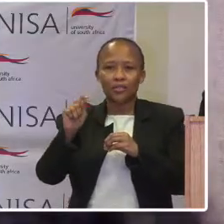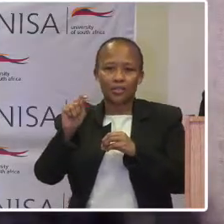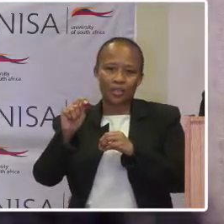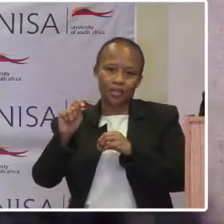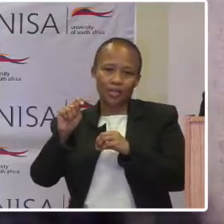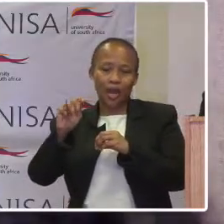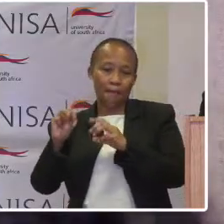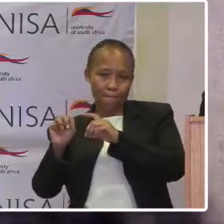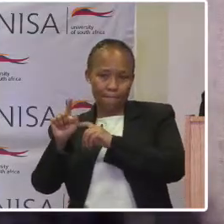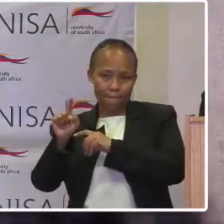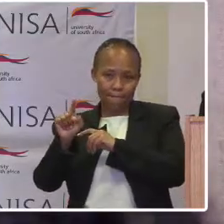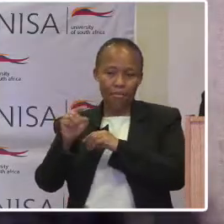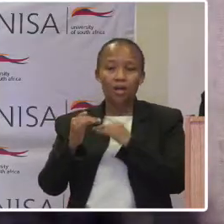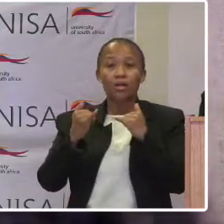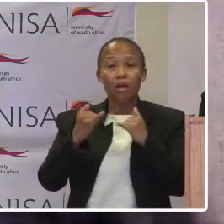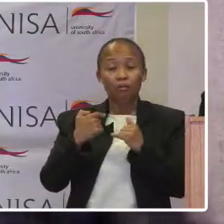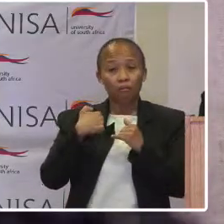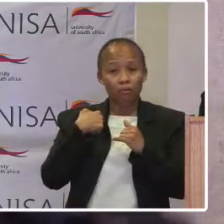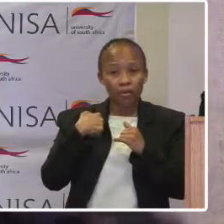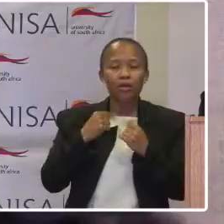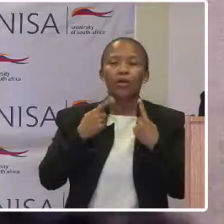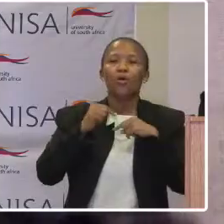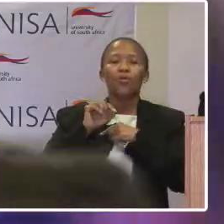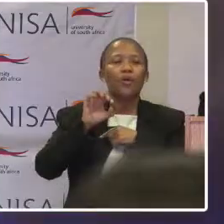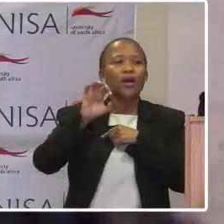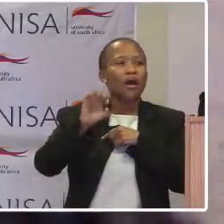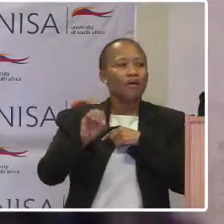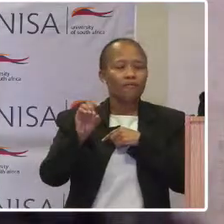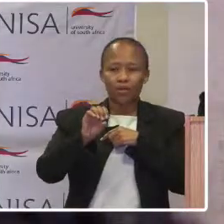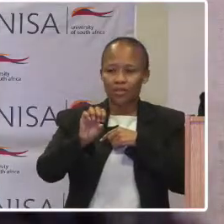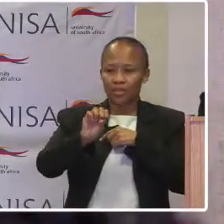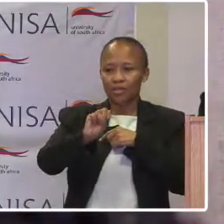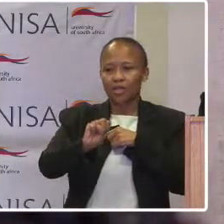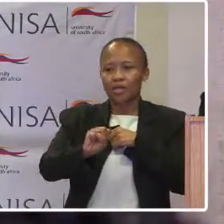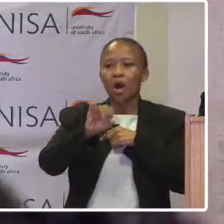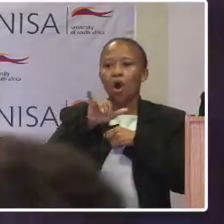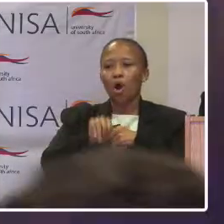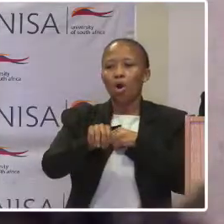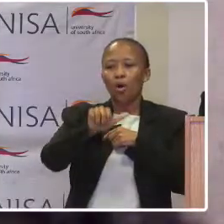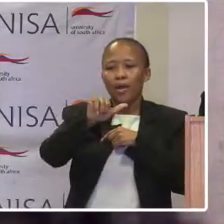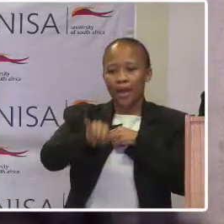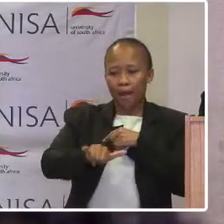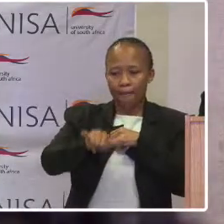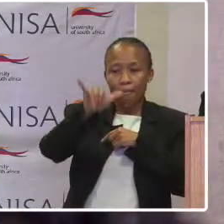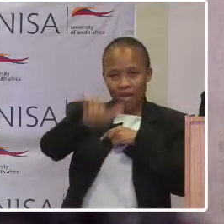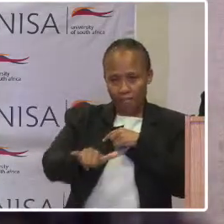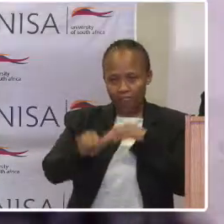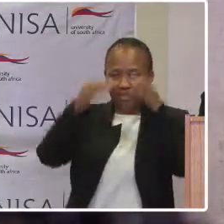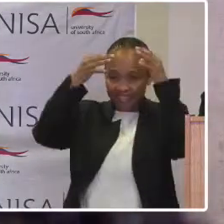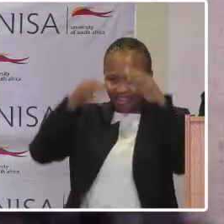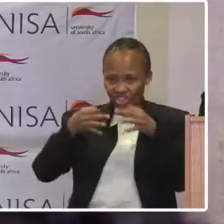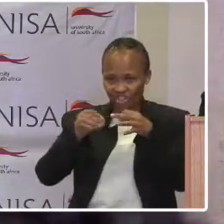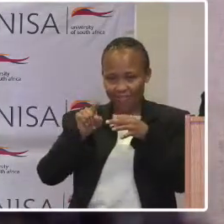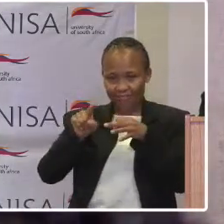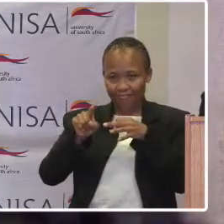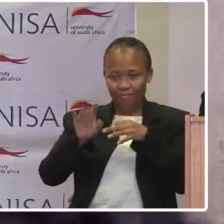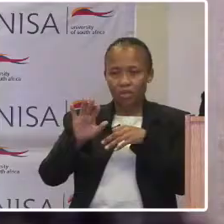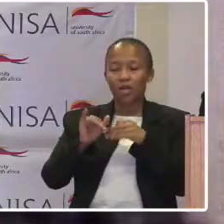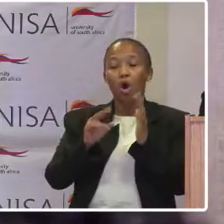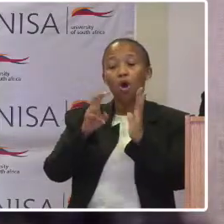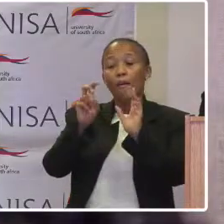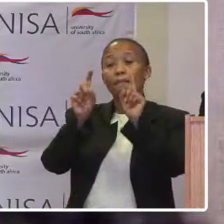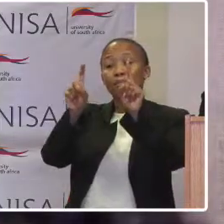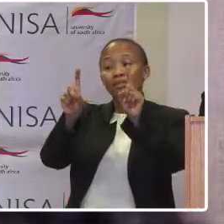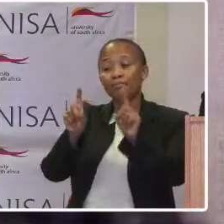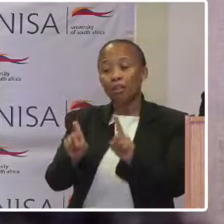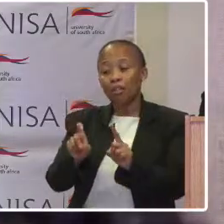the Yamoussoukro decision itself has the concept of a designated airline. And that principle is that